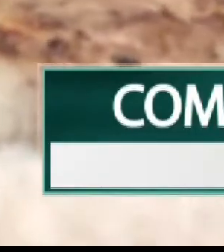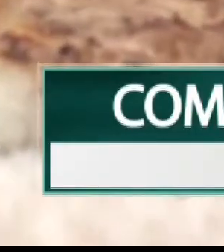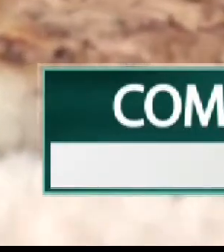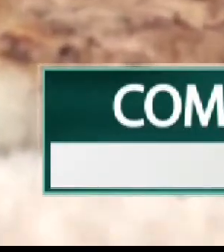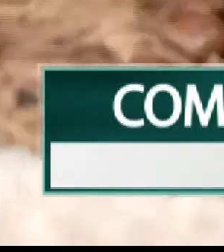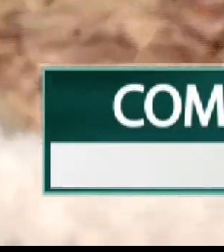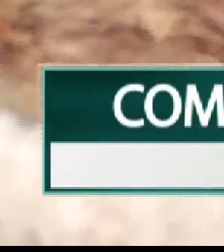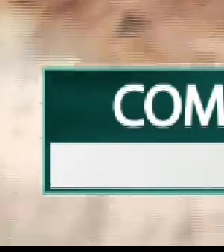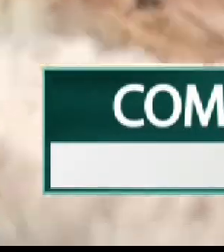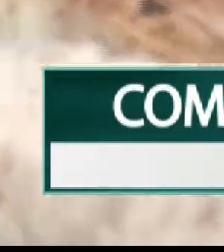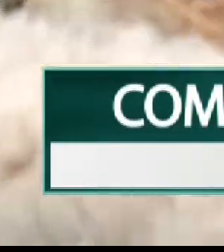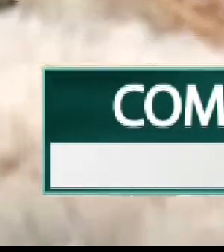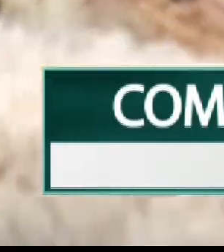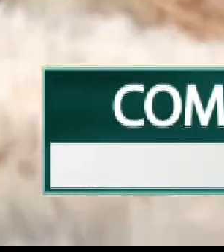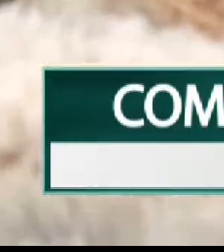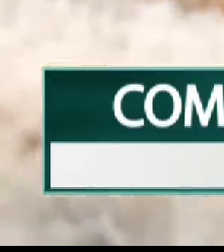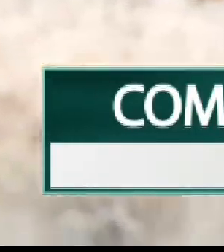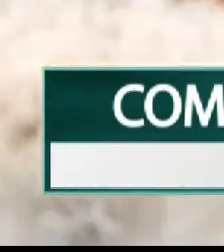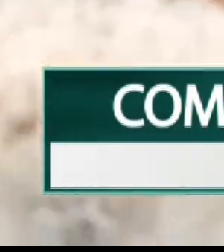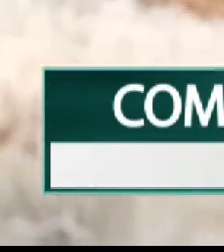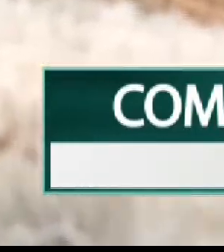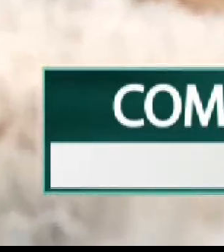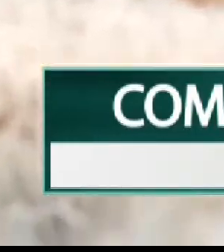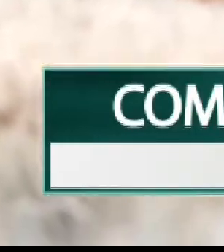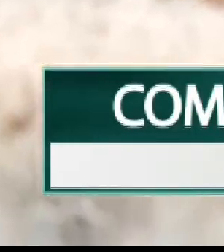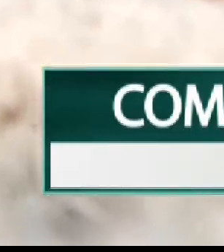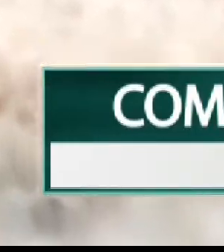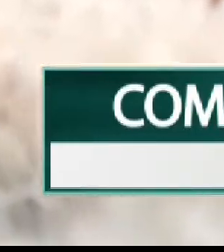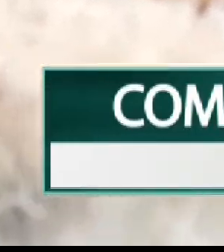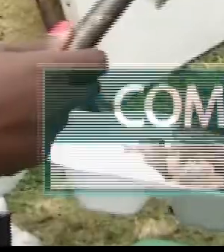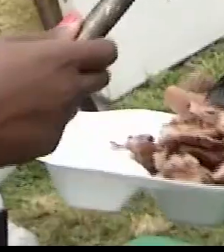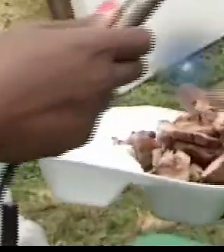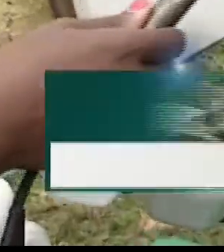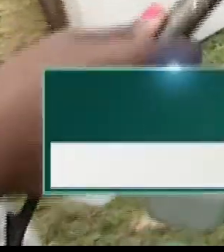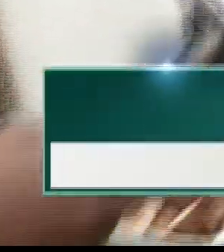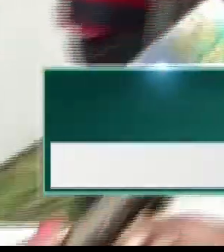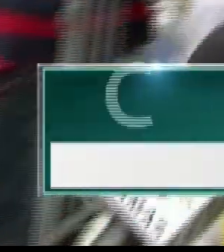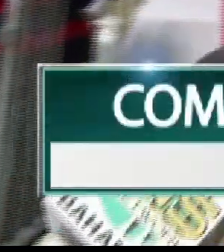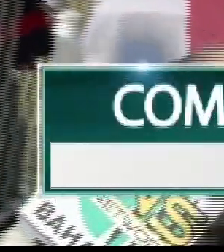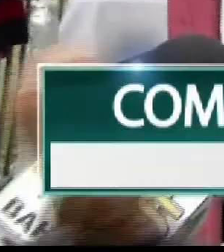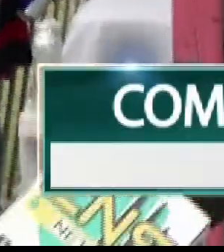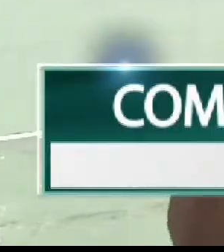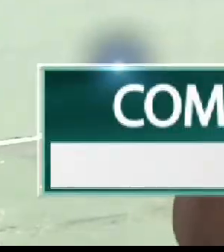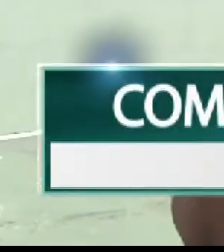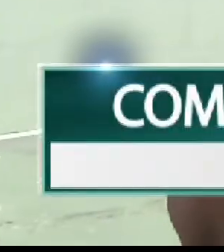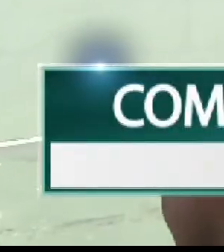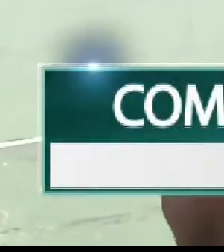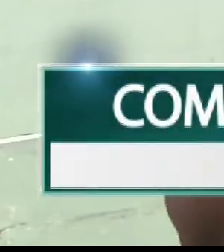And celebrations continue for emancipation. You're watching The Bahamas Tonight.